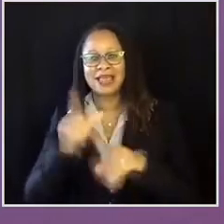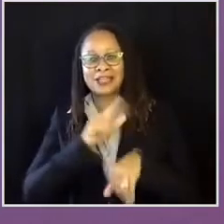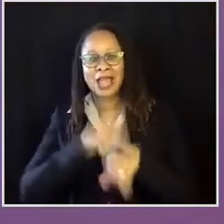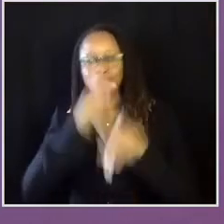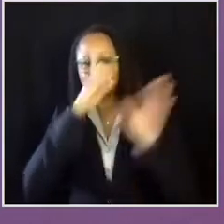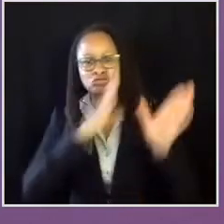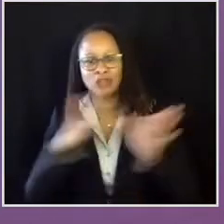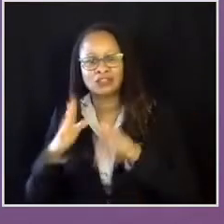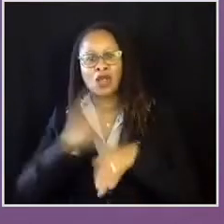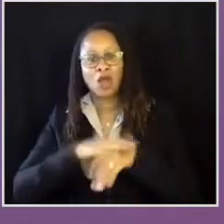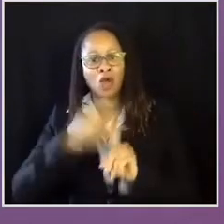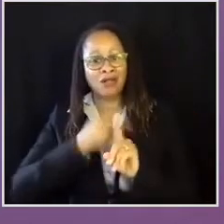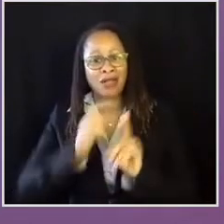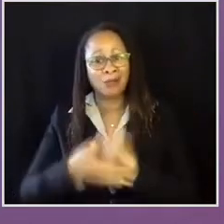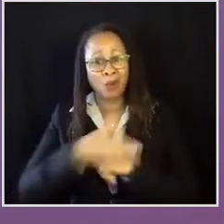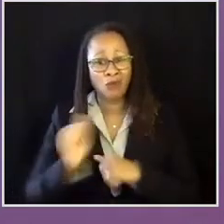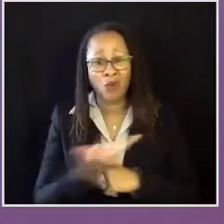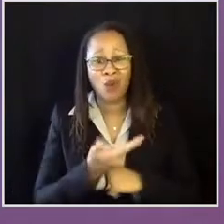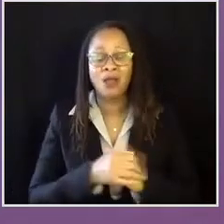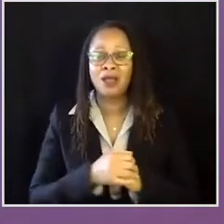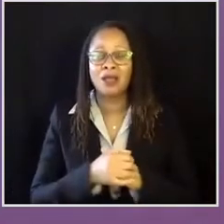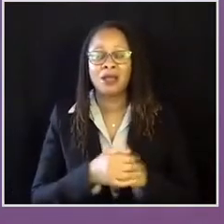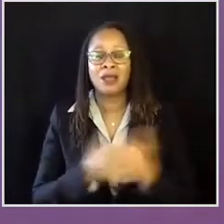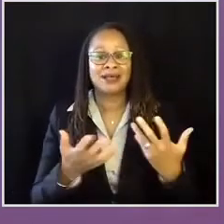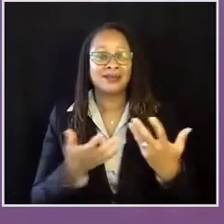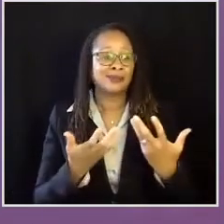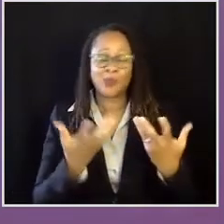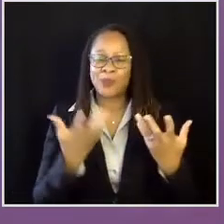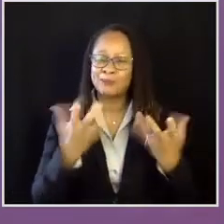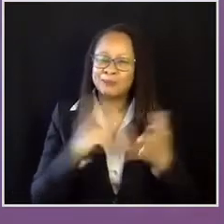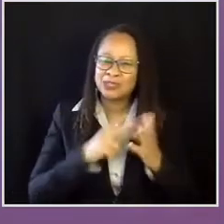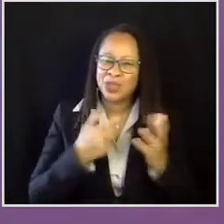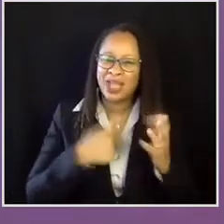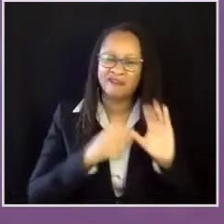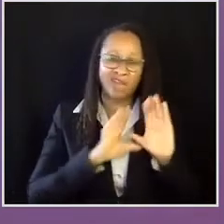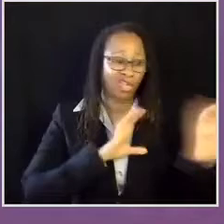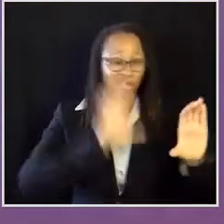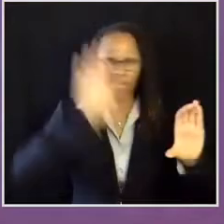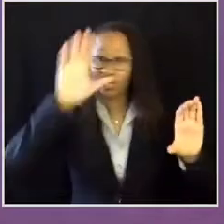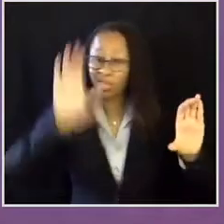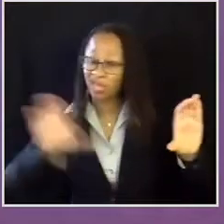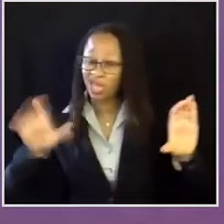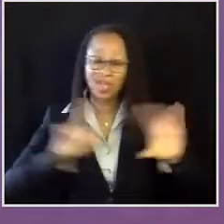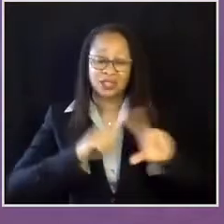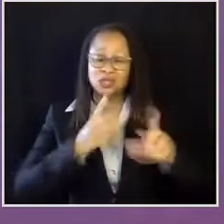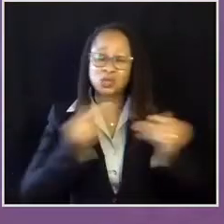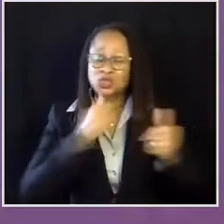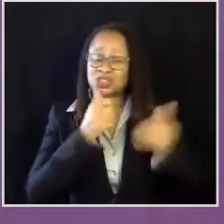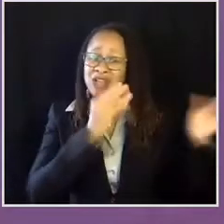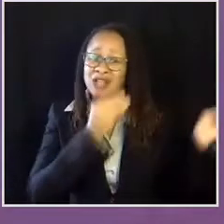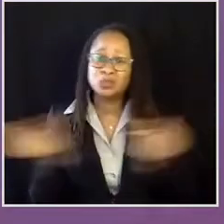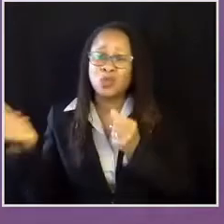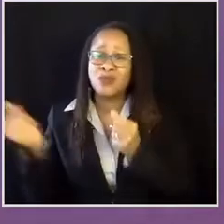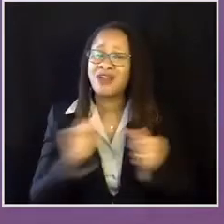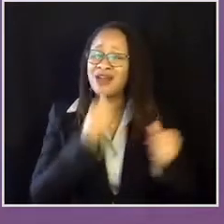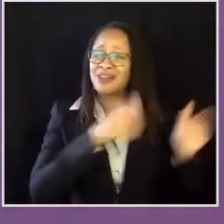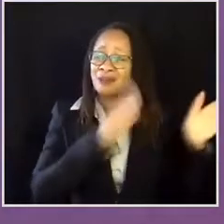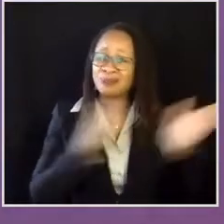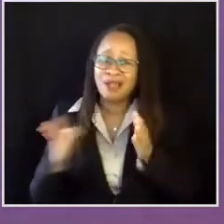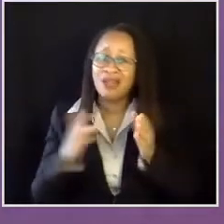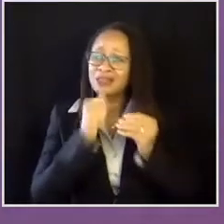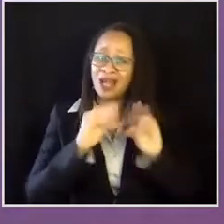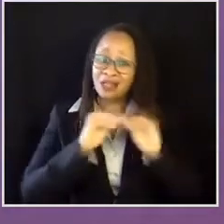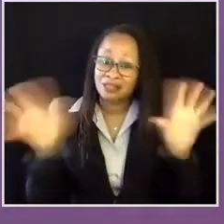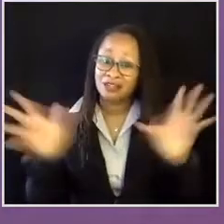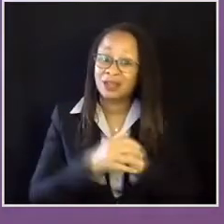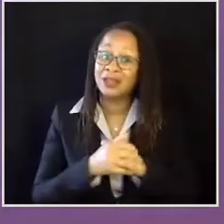on climate change overall leaves us with a patchwork of solutions. As a matter of fact, it's been made worse by the changes this administration has made. I'm